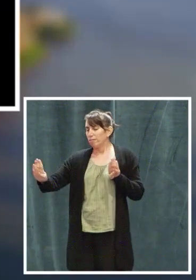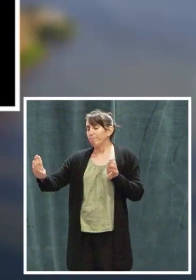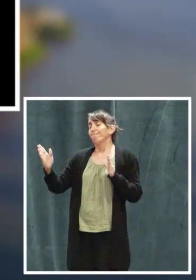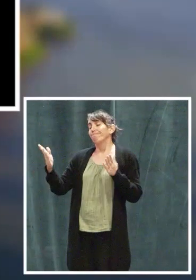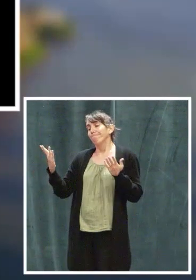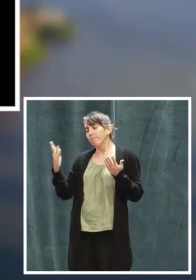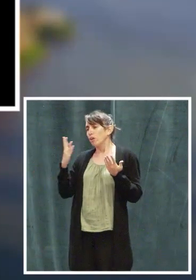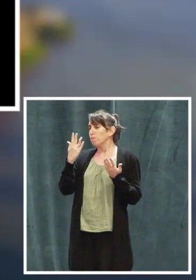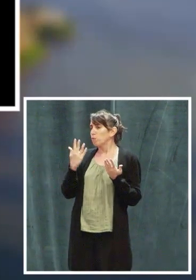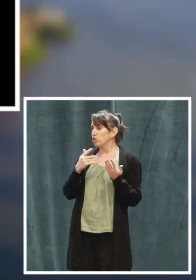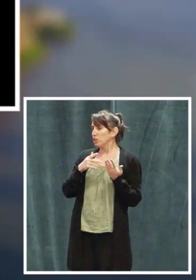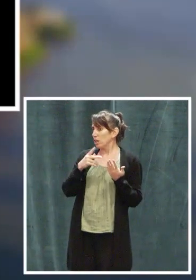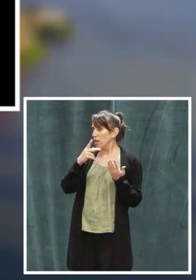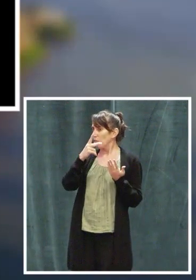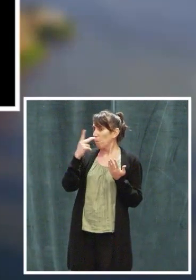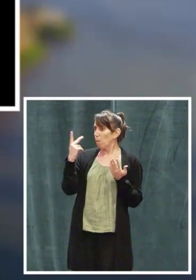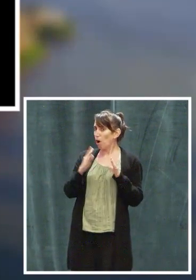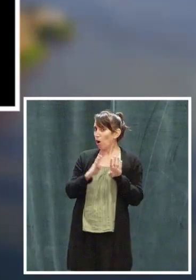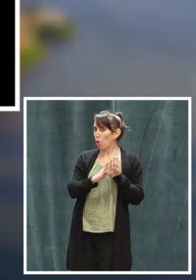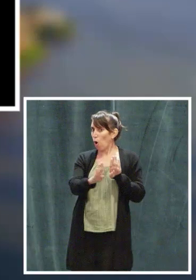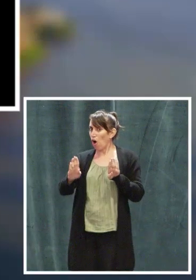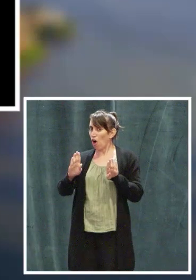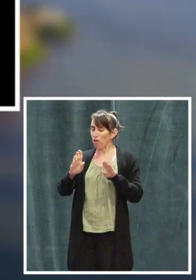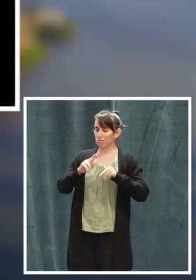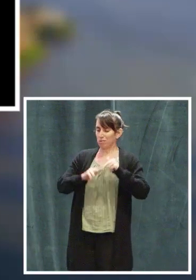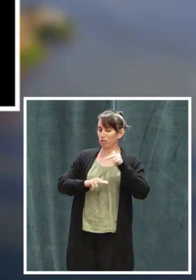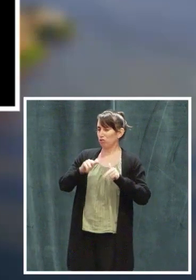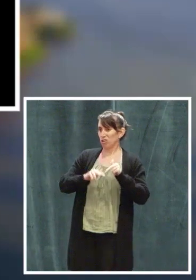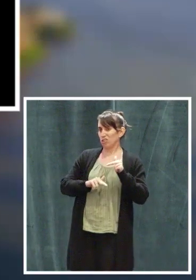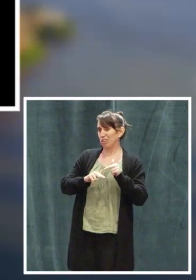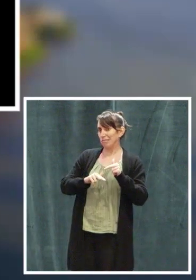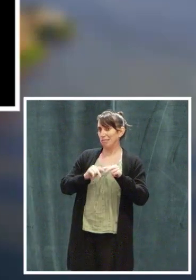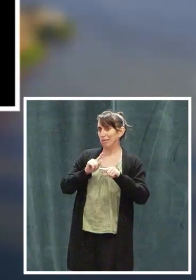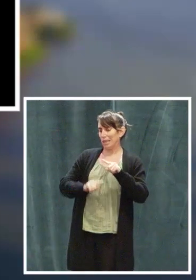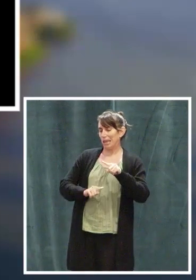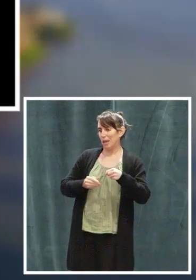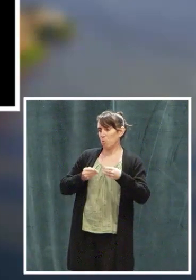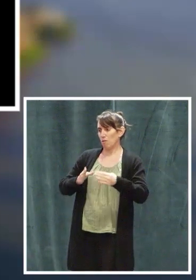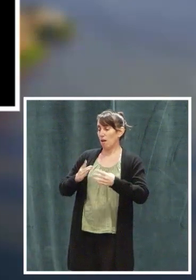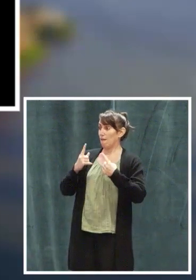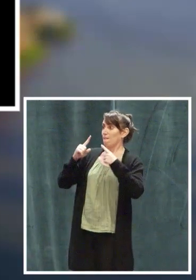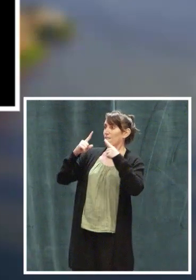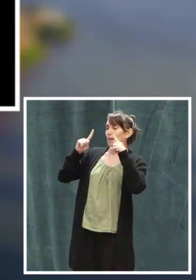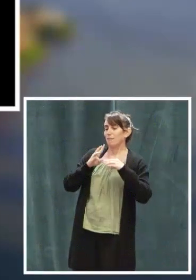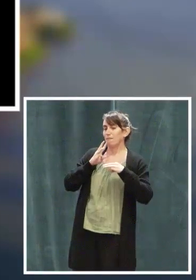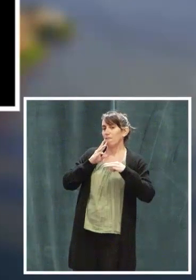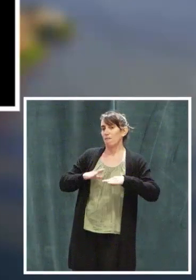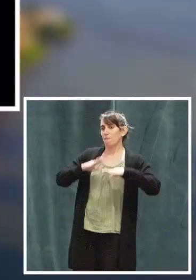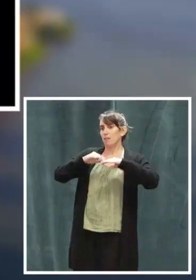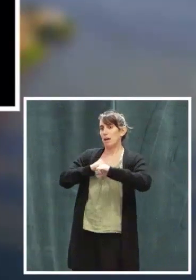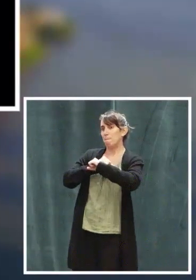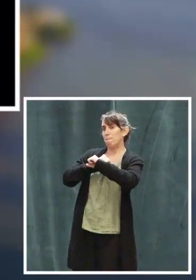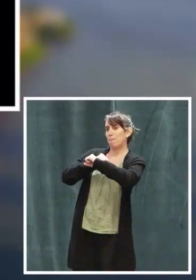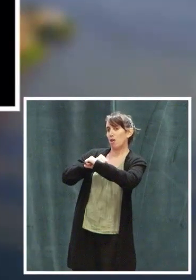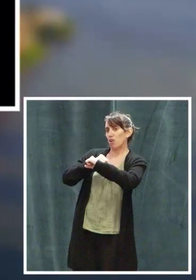Unfortunately, the park wall is not constructed in a way that could serve as an effective flood barrier, and doesn't have